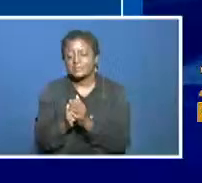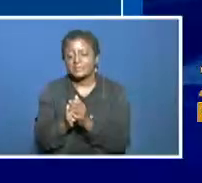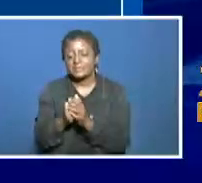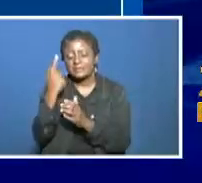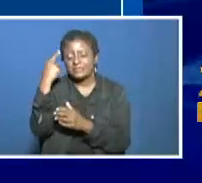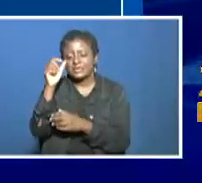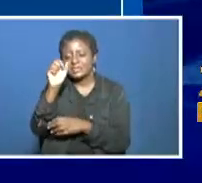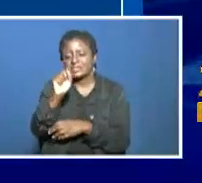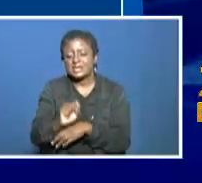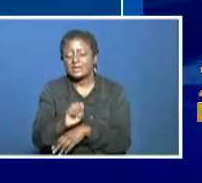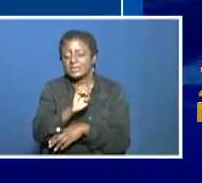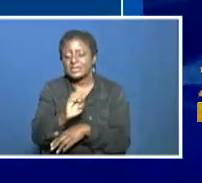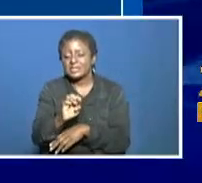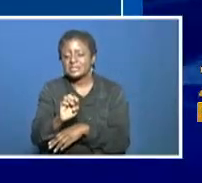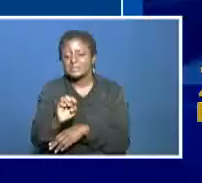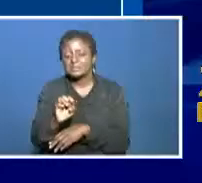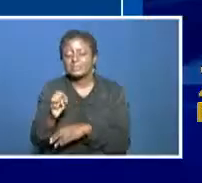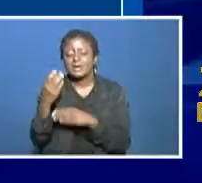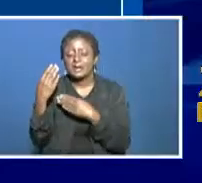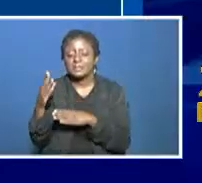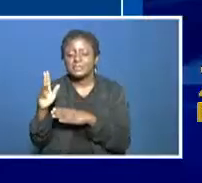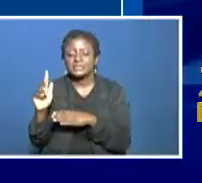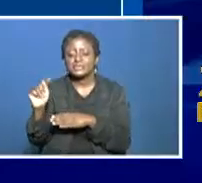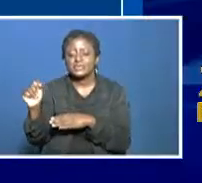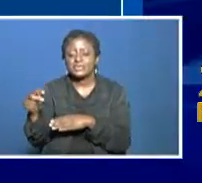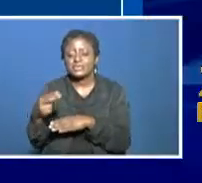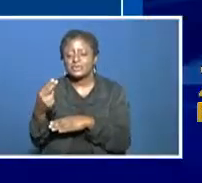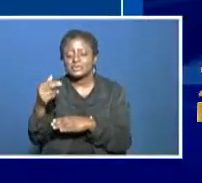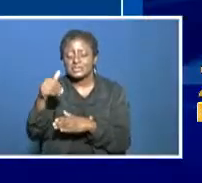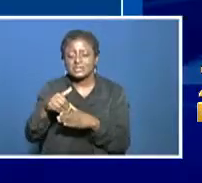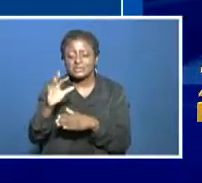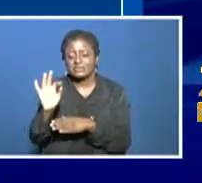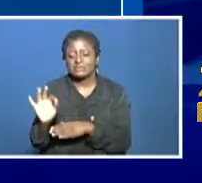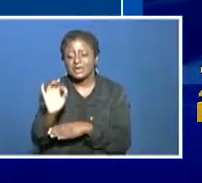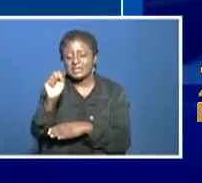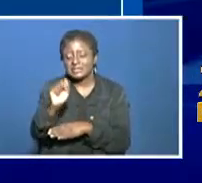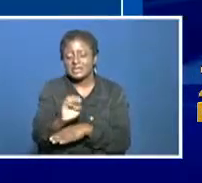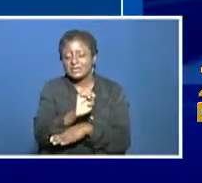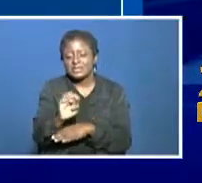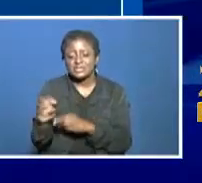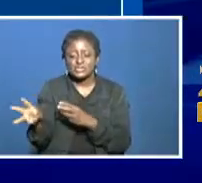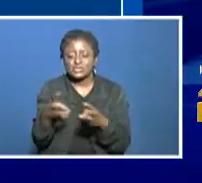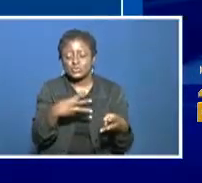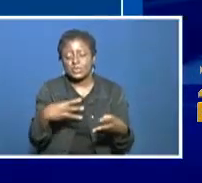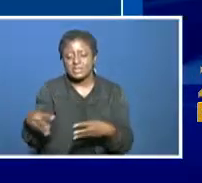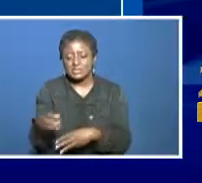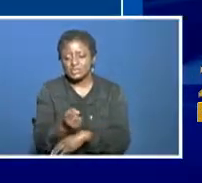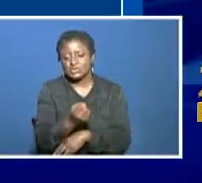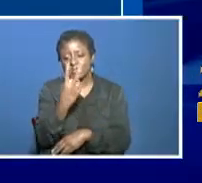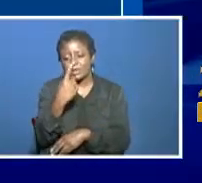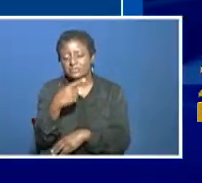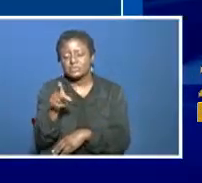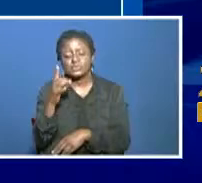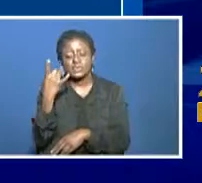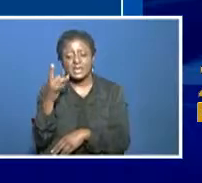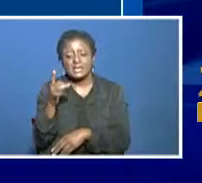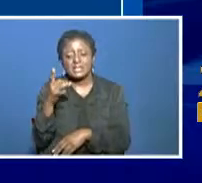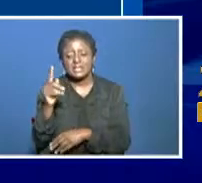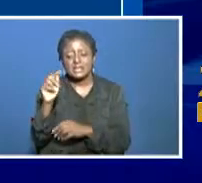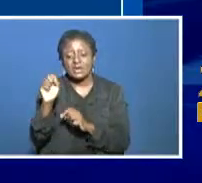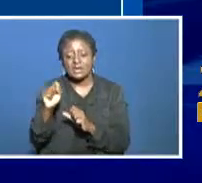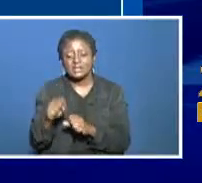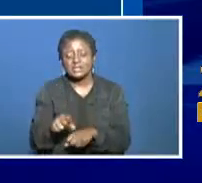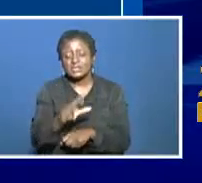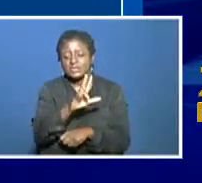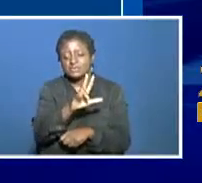the southeast Bahamas, Thursday into Friday, southeast winds once again at 12 to 18 knots, wave heights at 3 to 6 feet, meaning that caution